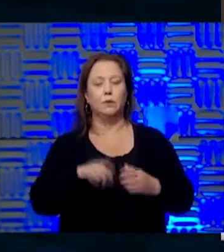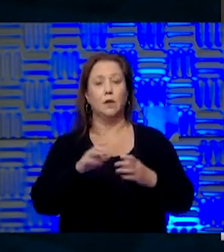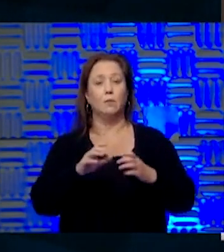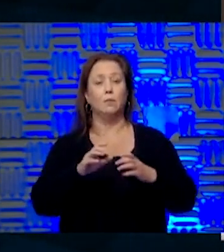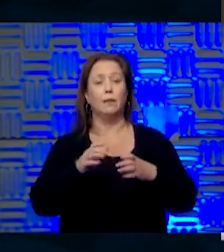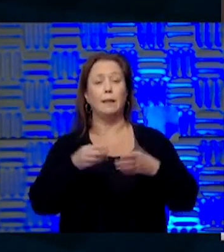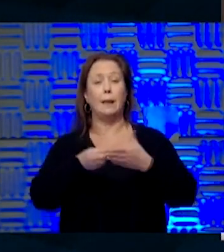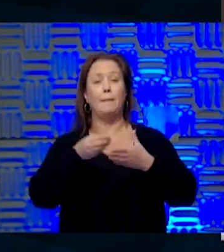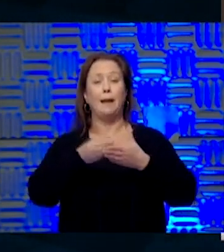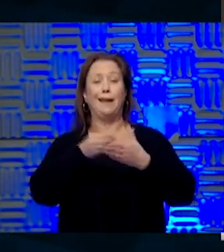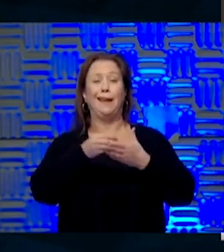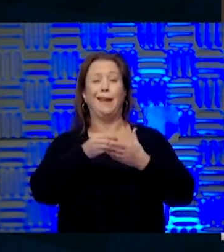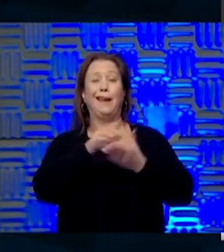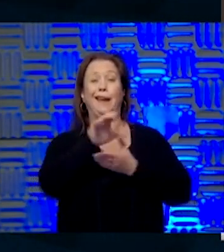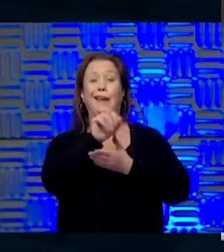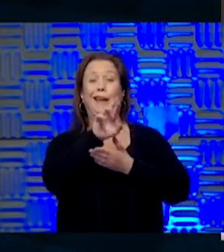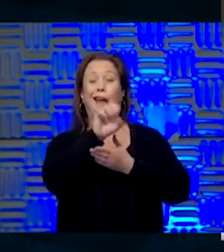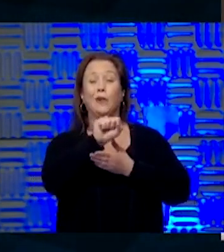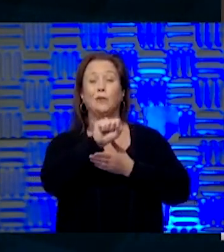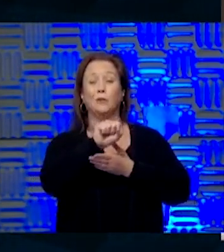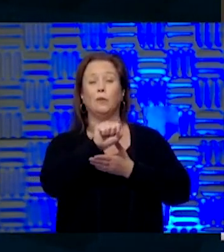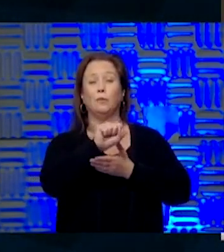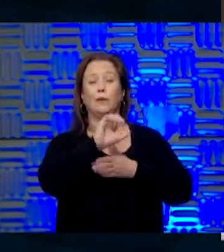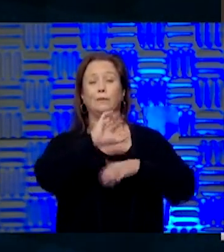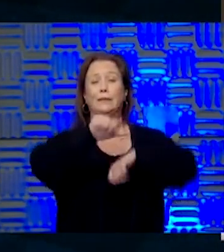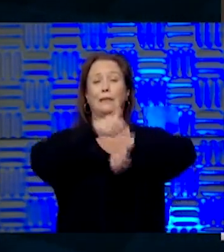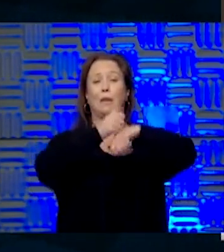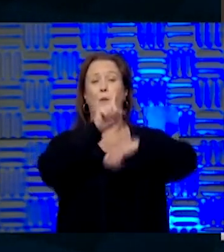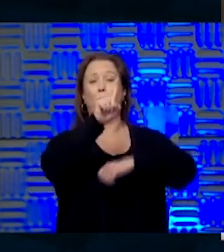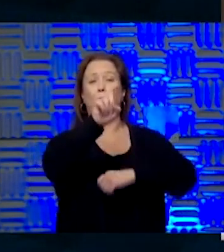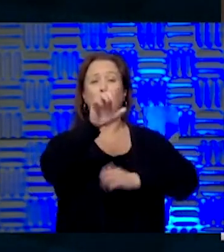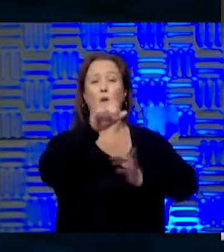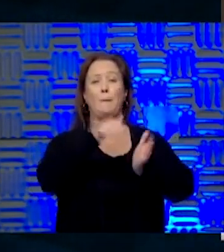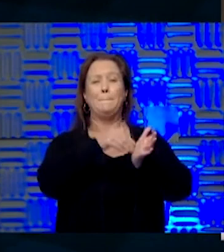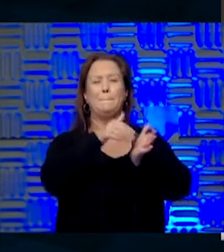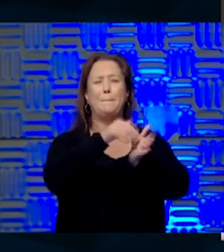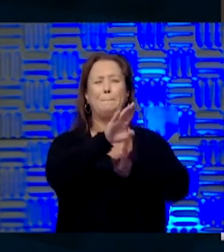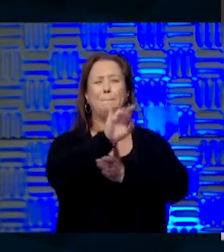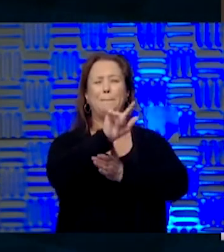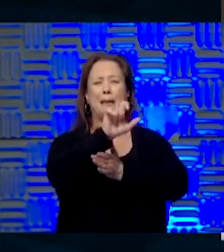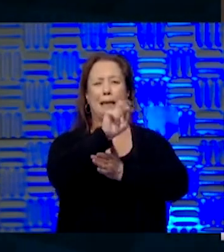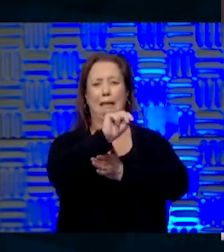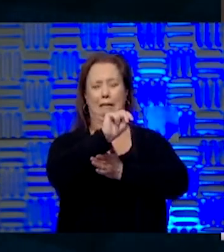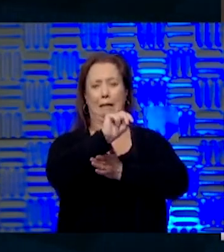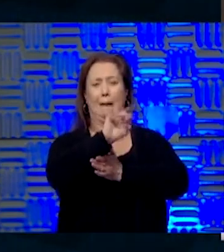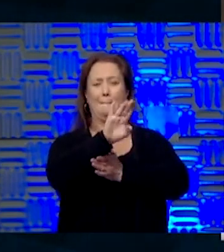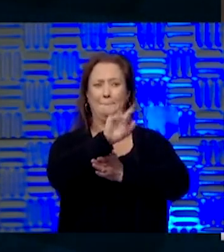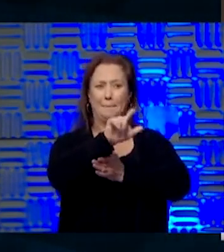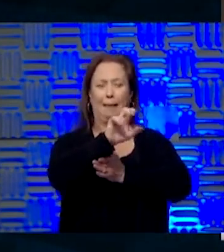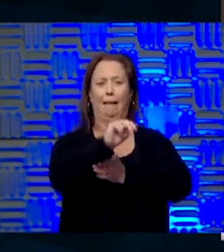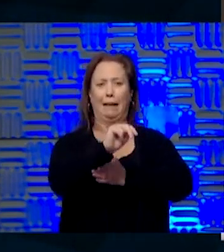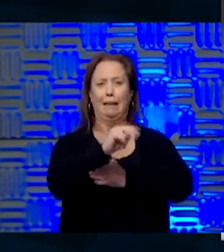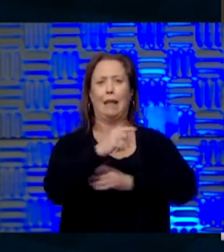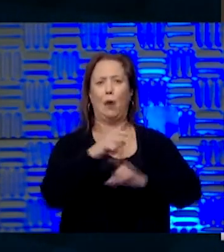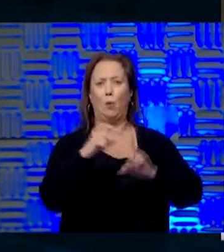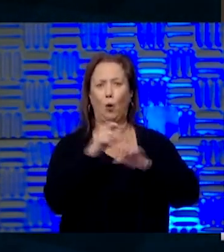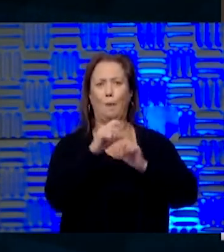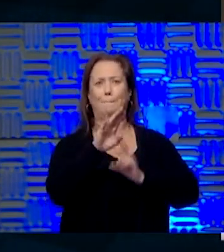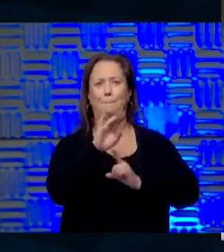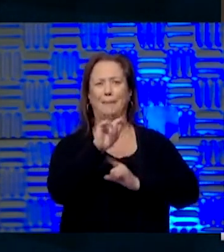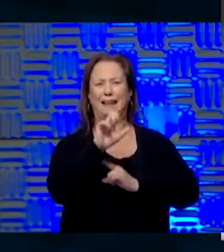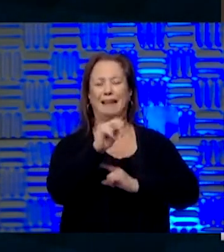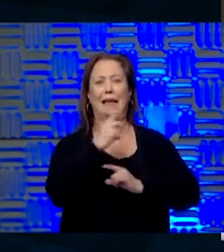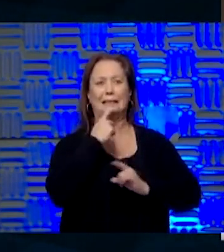in that CARES Act $100 billion. Took me a few days to be able to get the word billion out of my mouth. I kept saying